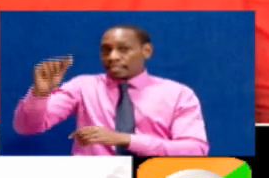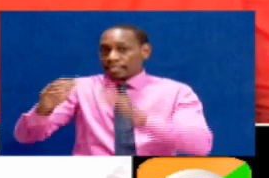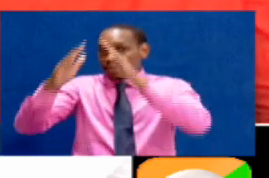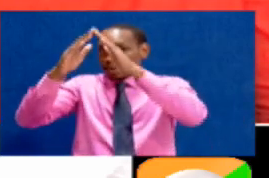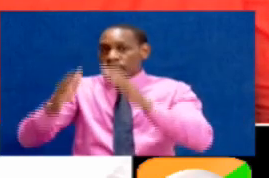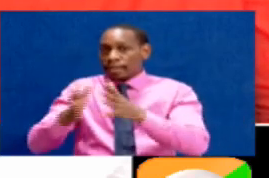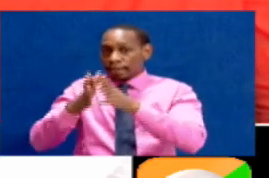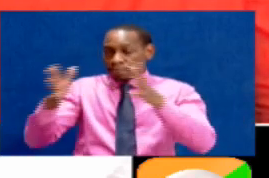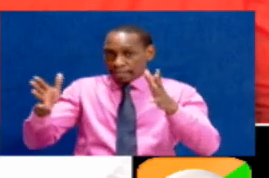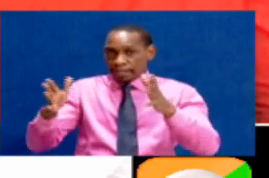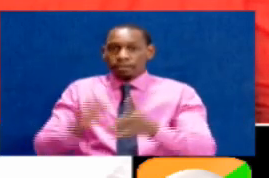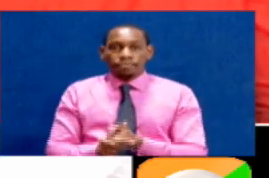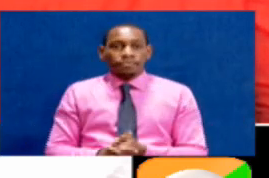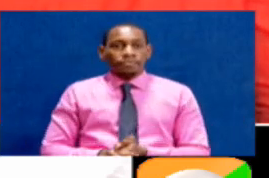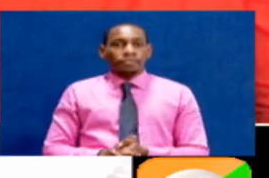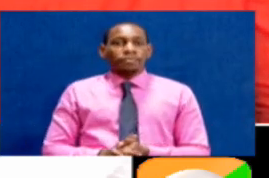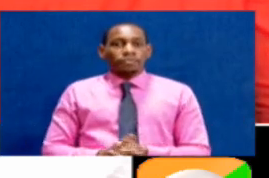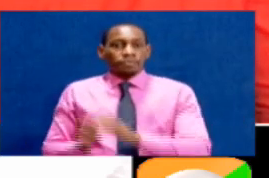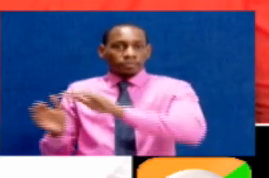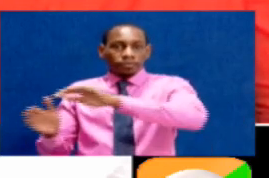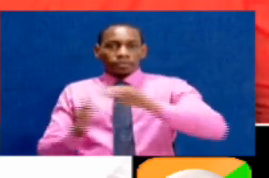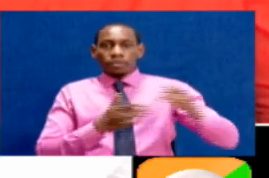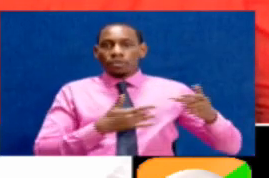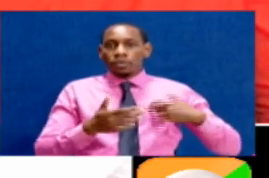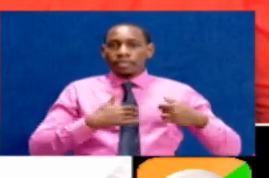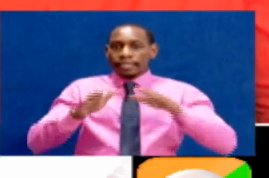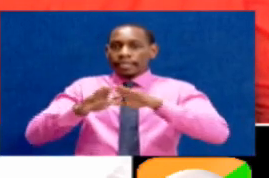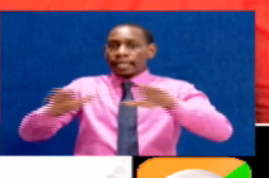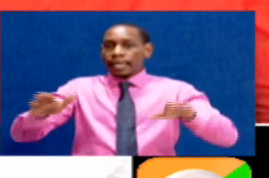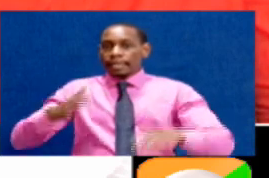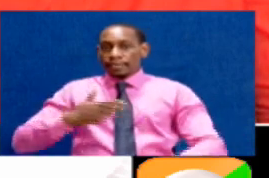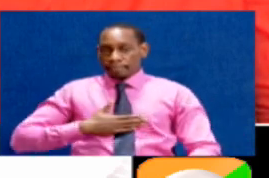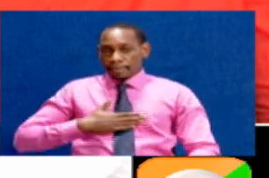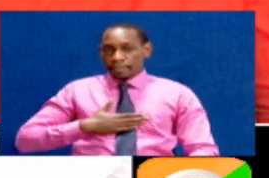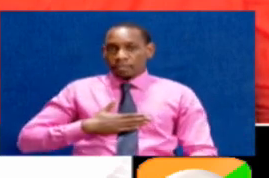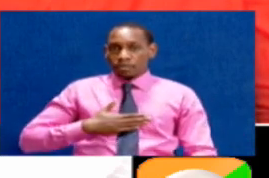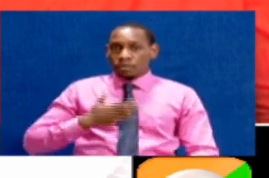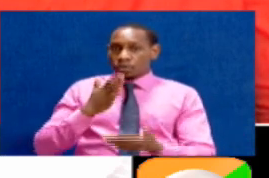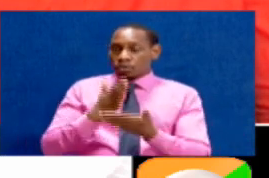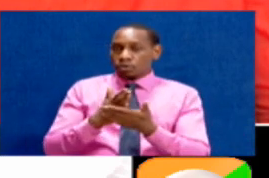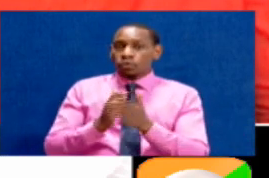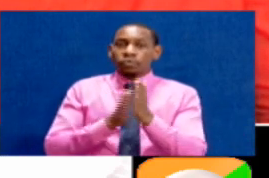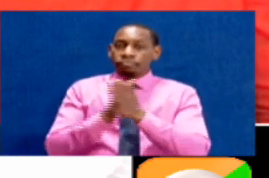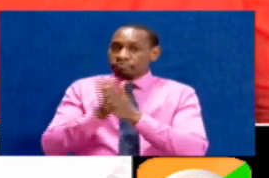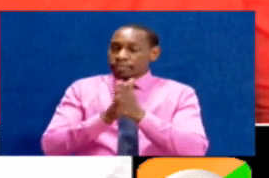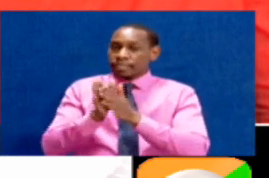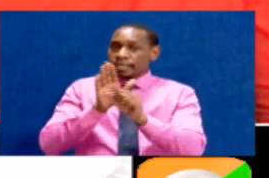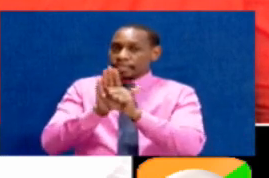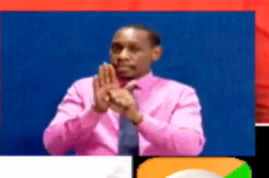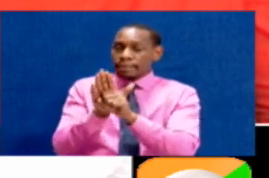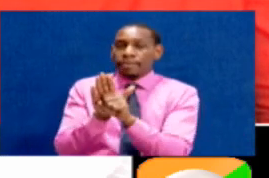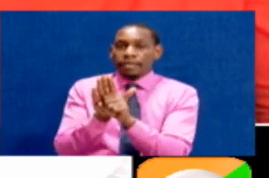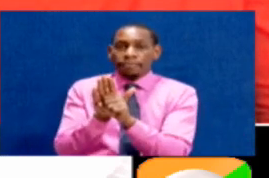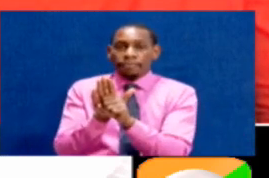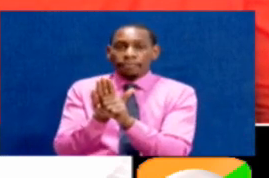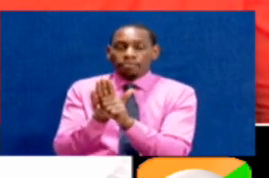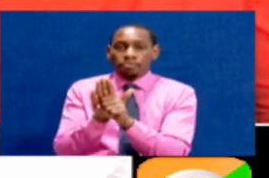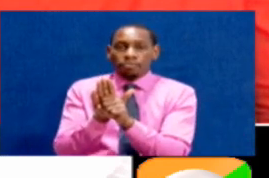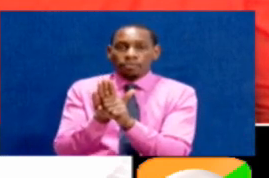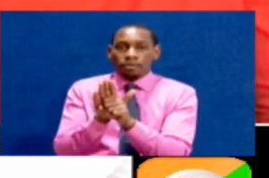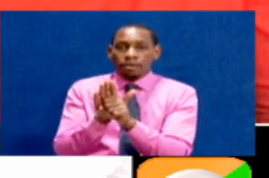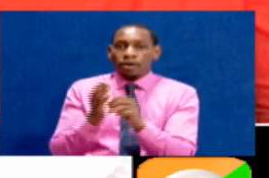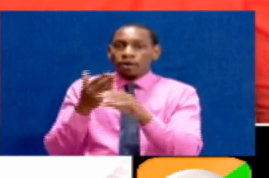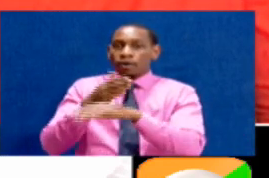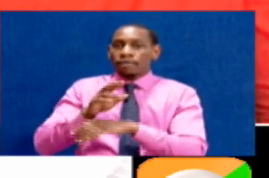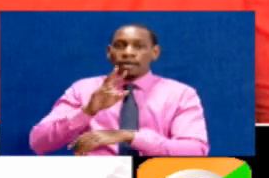is much bigger than that. With regard to Bomayangu, obviously there is been a lot of interest there. There are